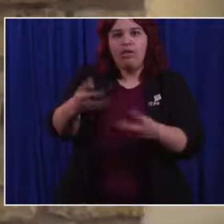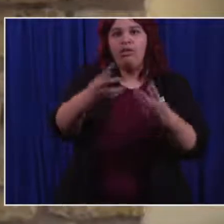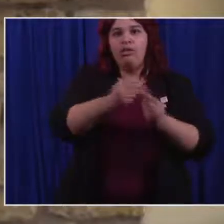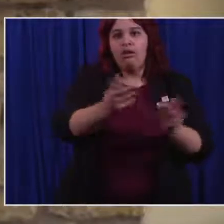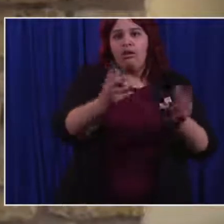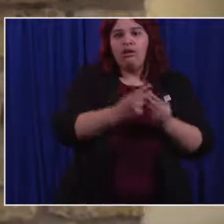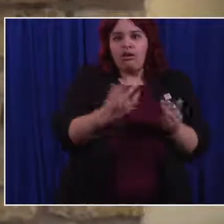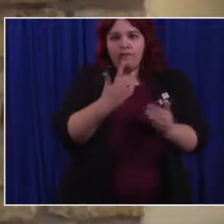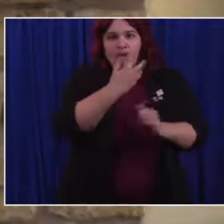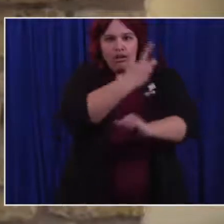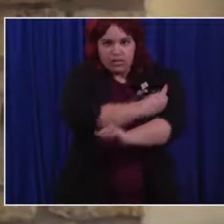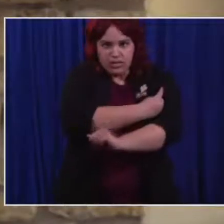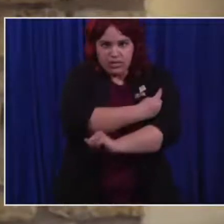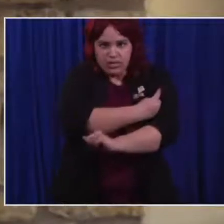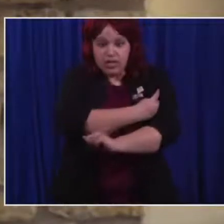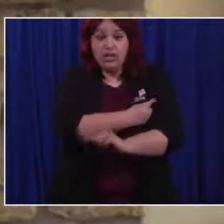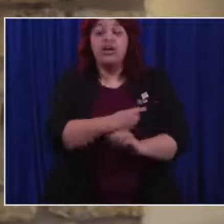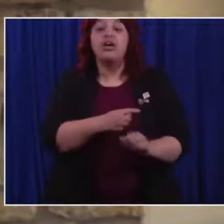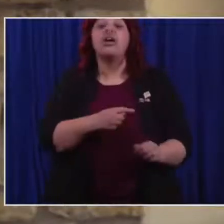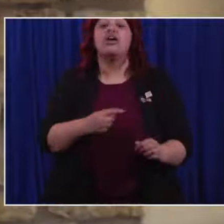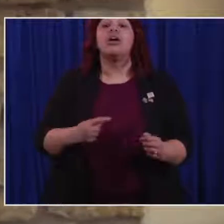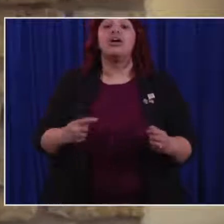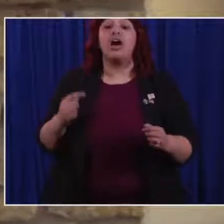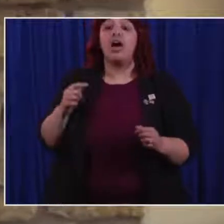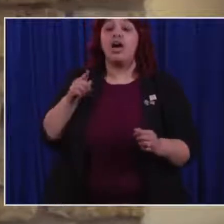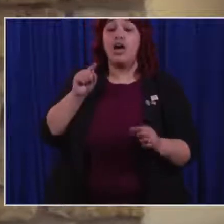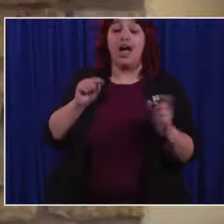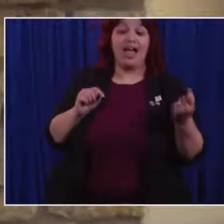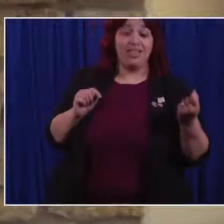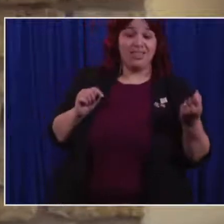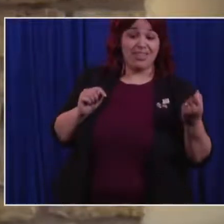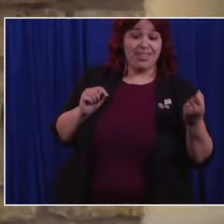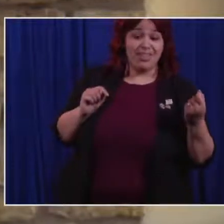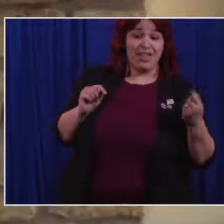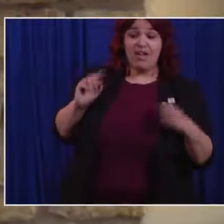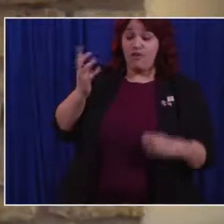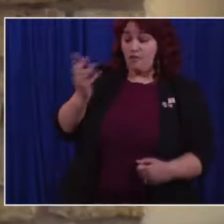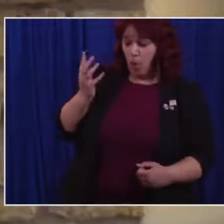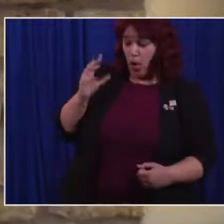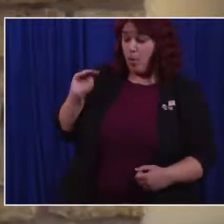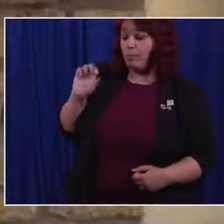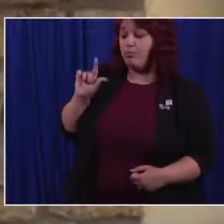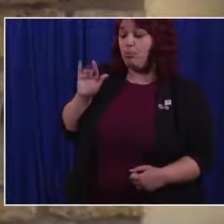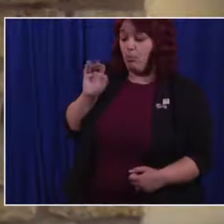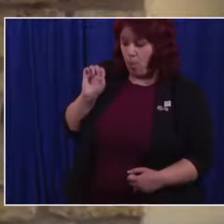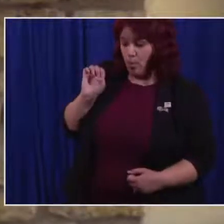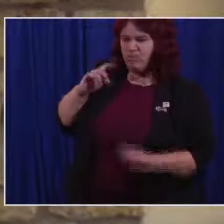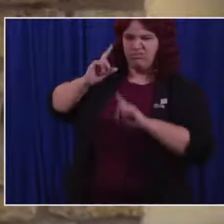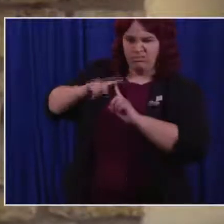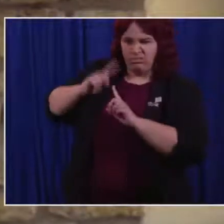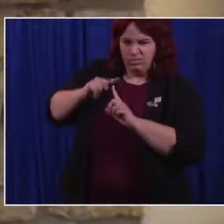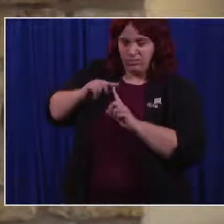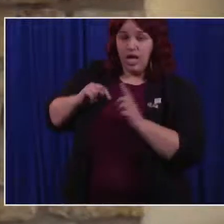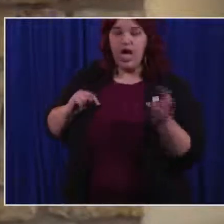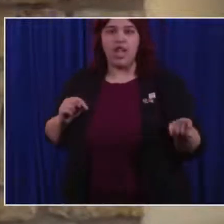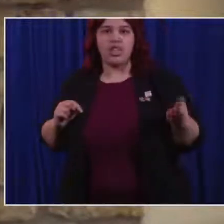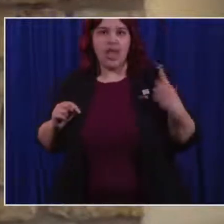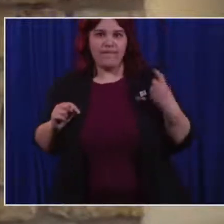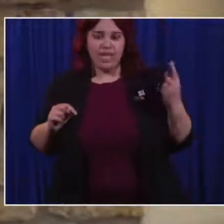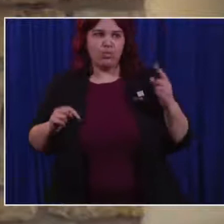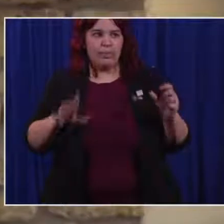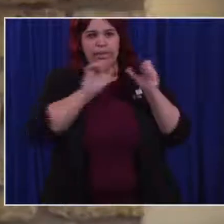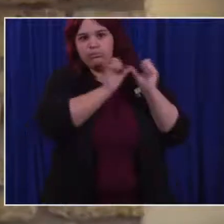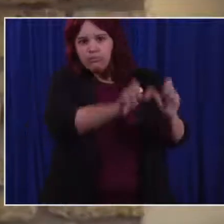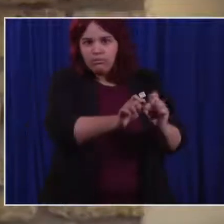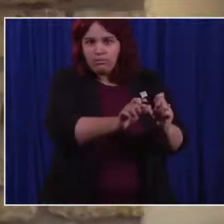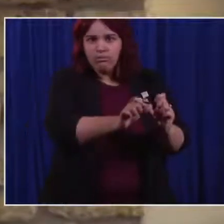but 11 permanent ones where there will be mass vaccination sites. So we've gone